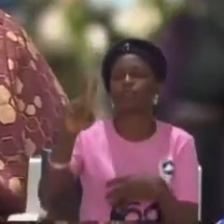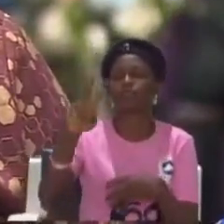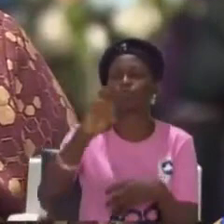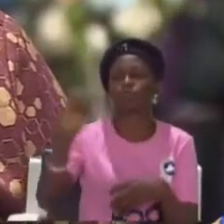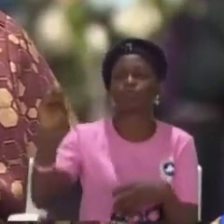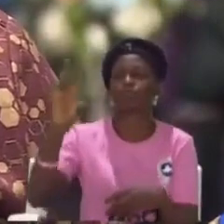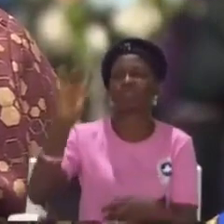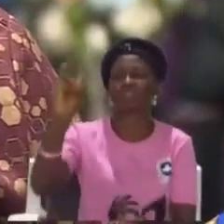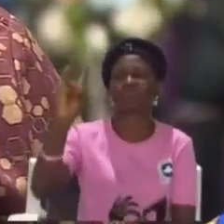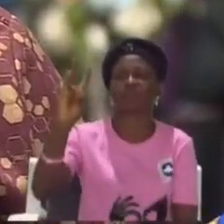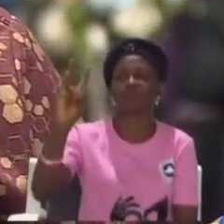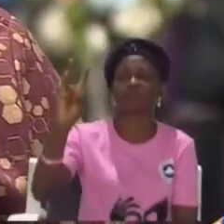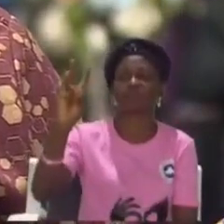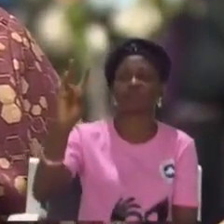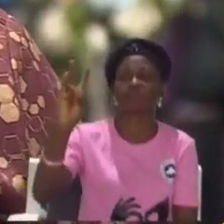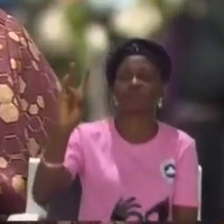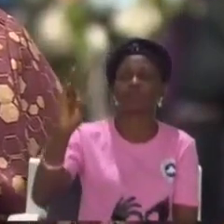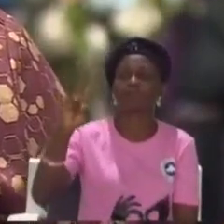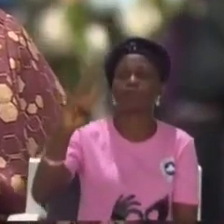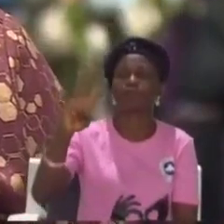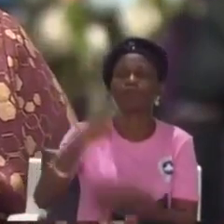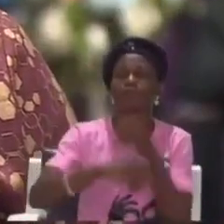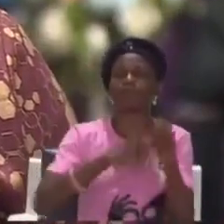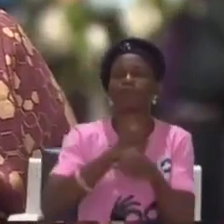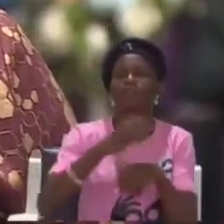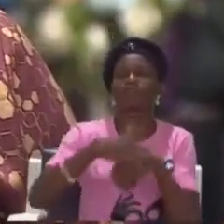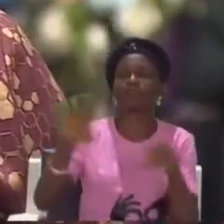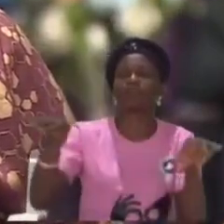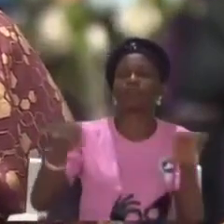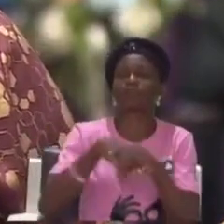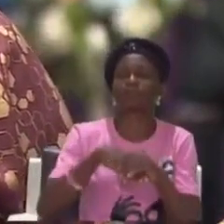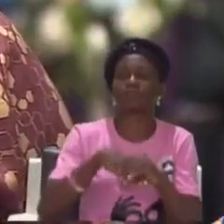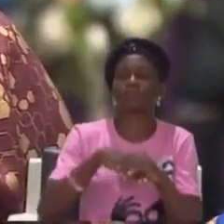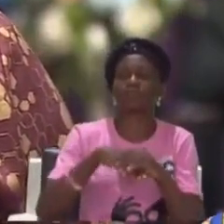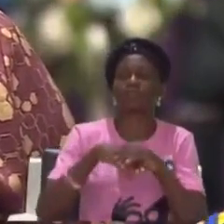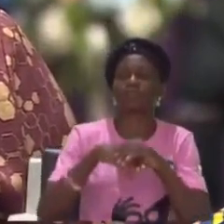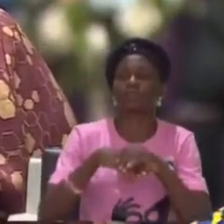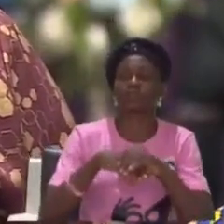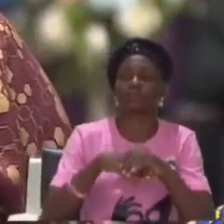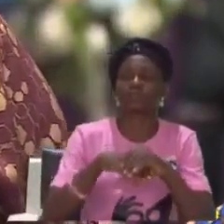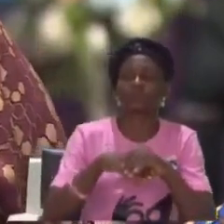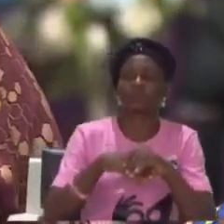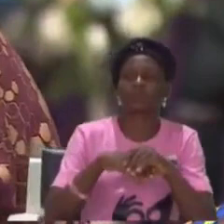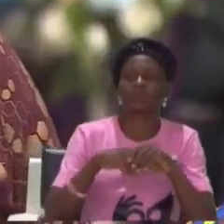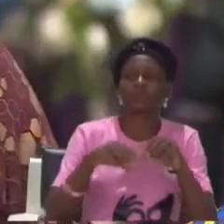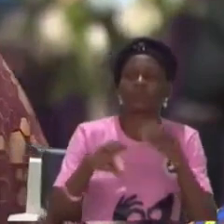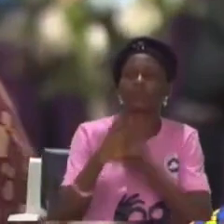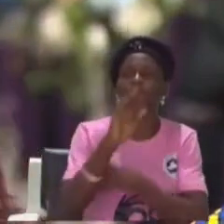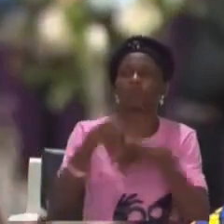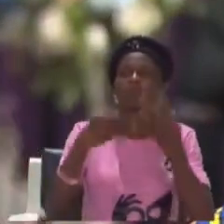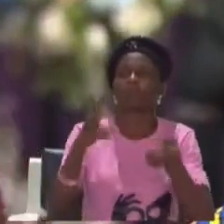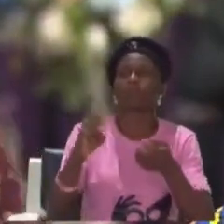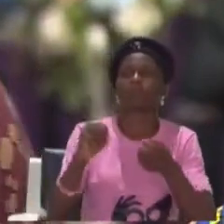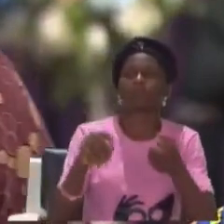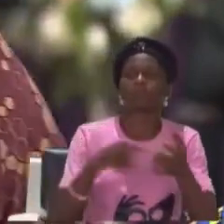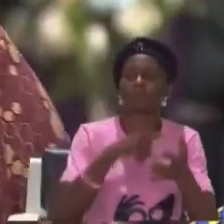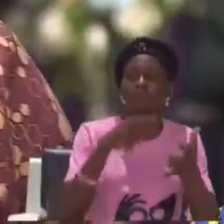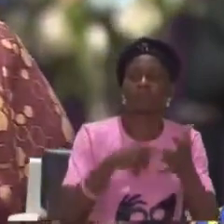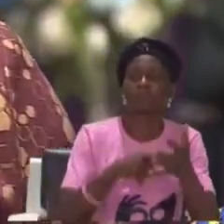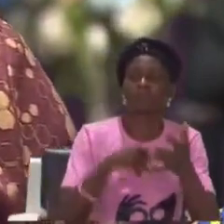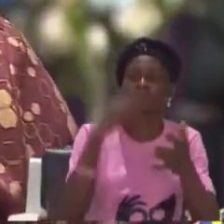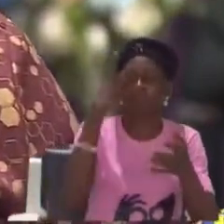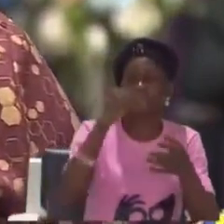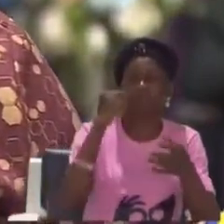8, 2007. 4 years after our wedding, 2011 to be precise, God gave us this beautiful